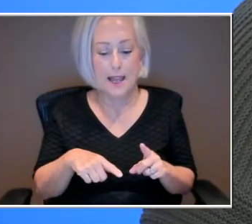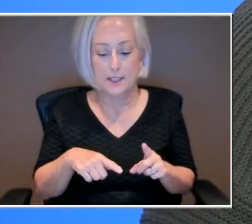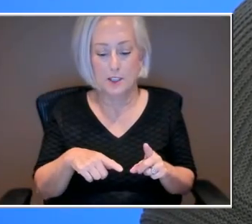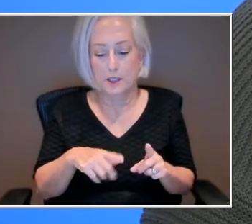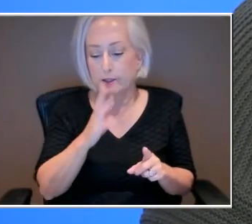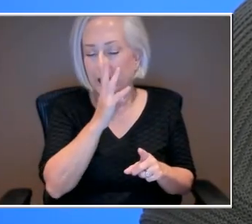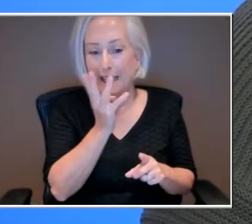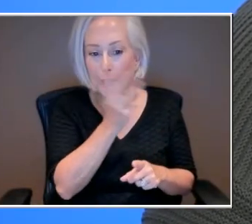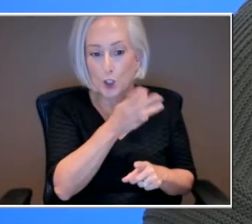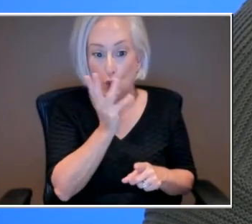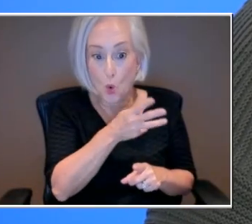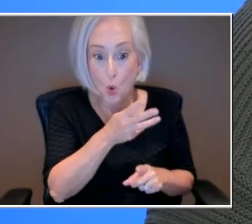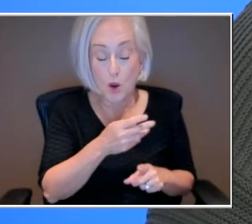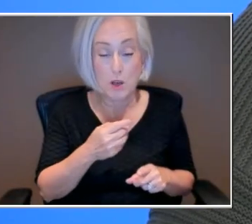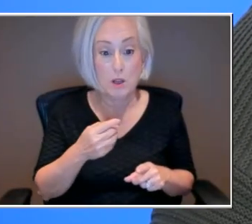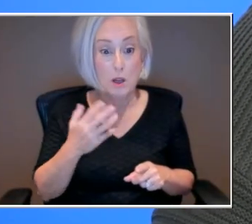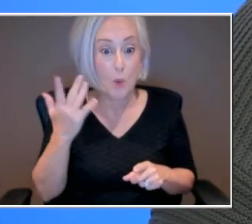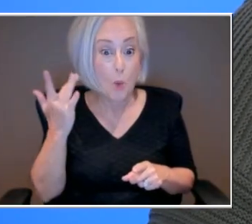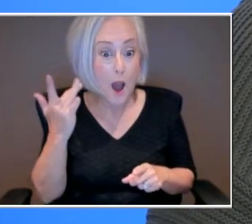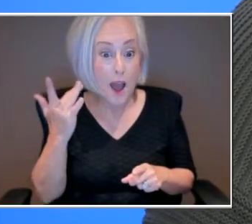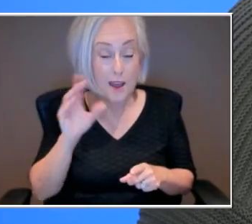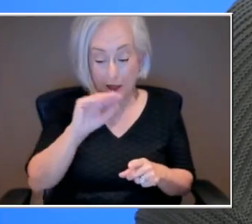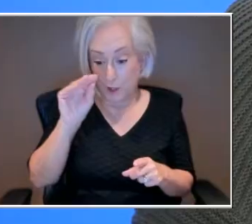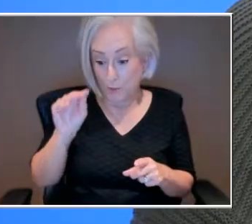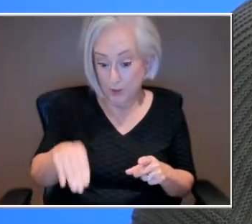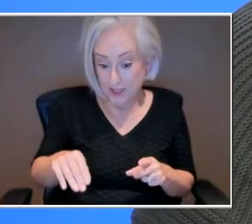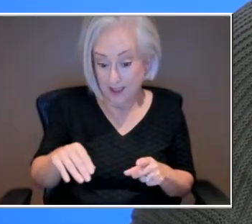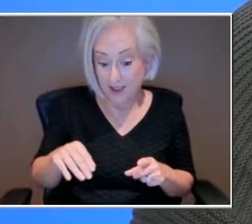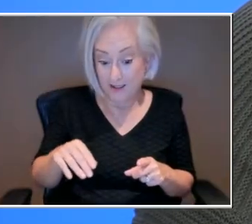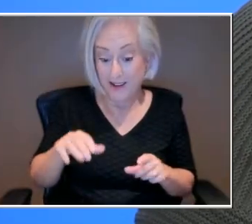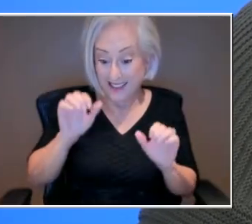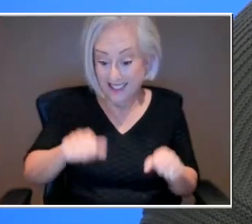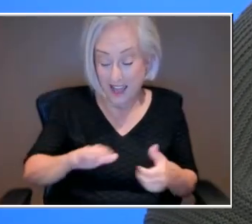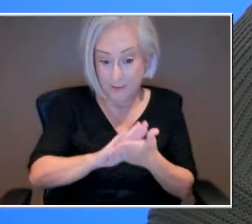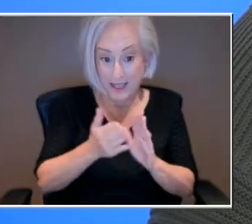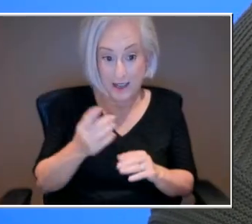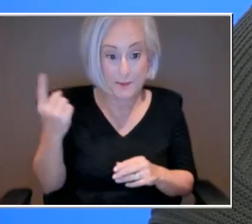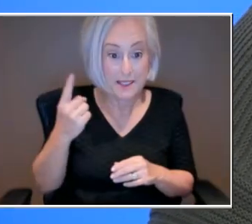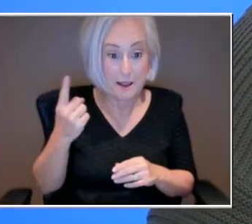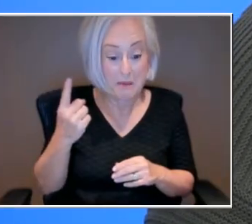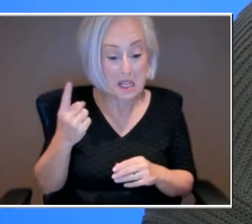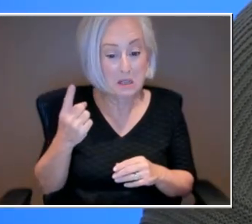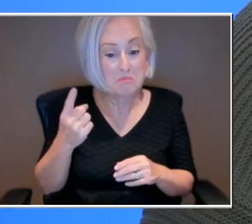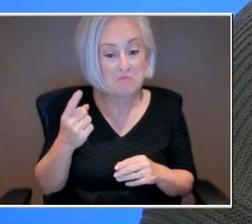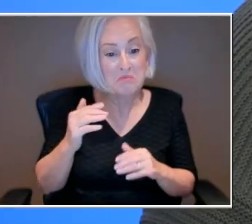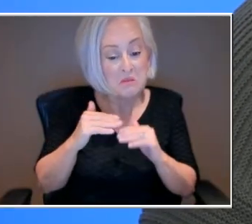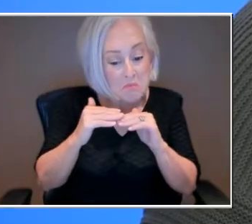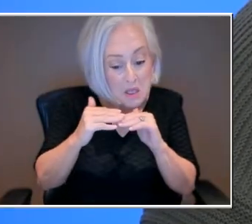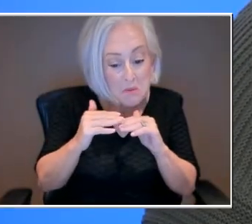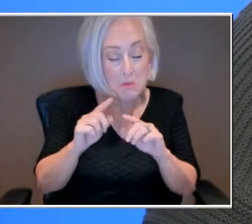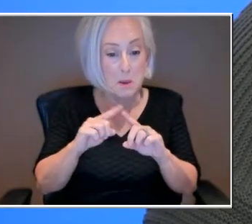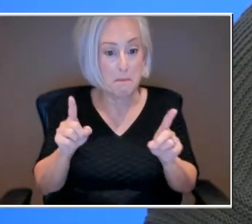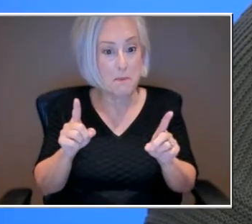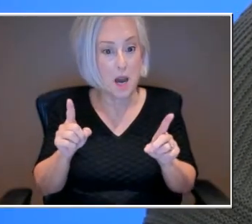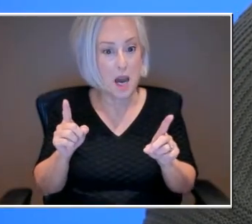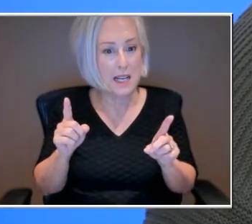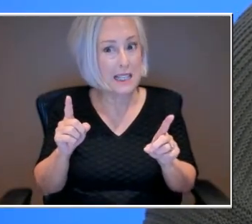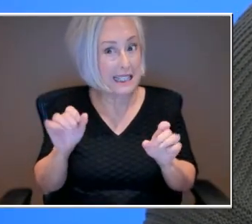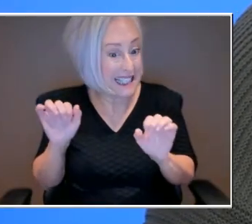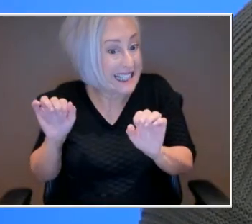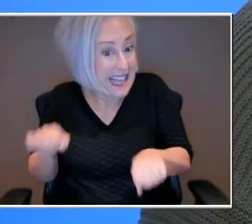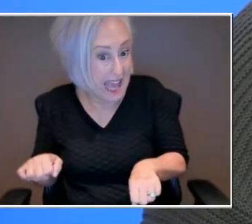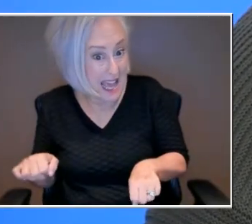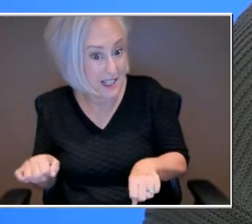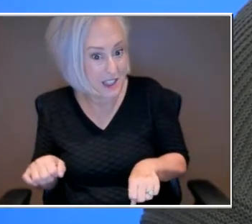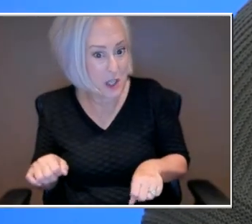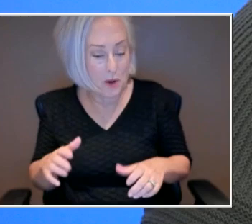being something are slim, but what if it was something? And so that was kind of my mindset, and I was like, let's get this out. I don't want to have